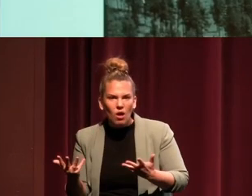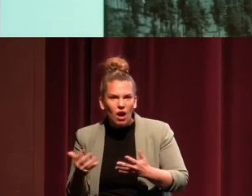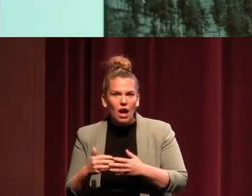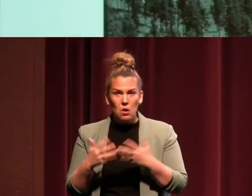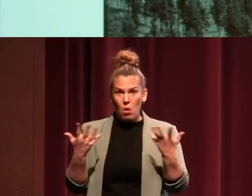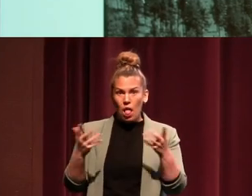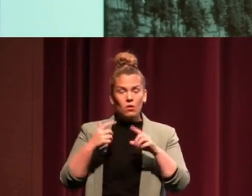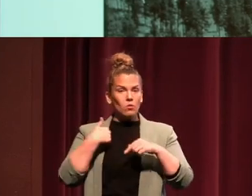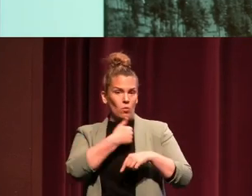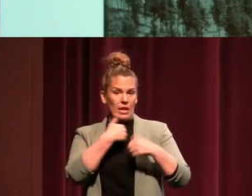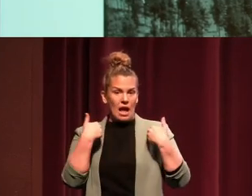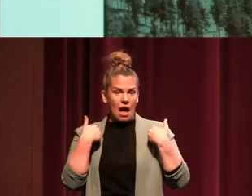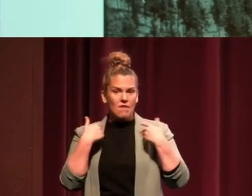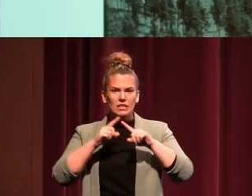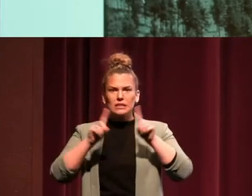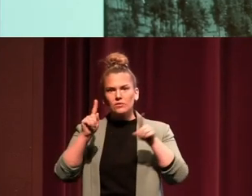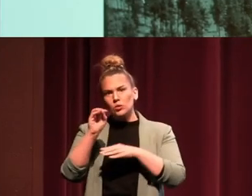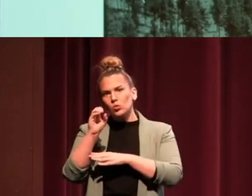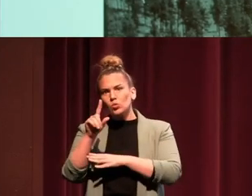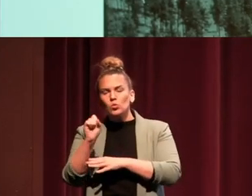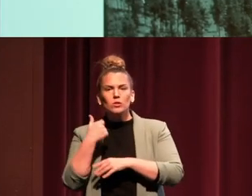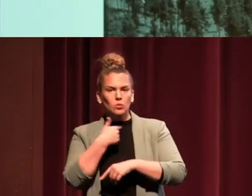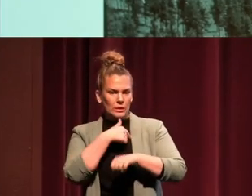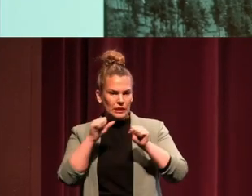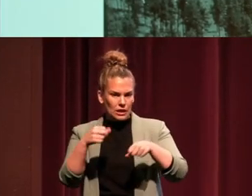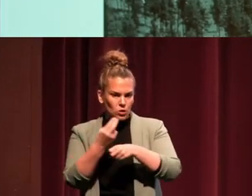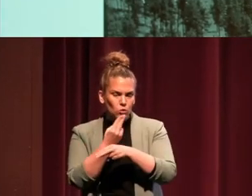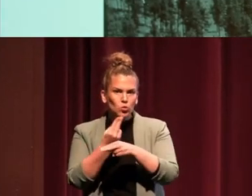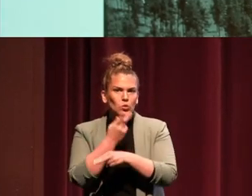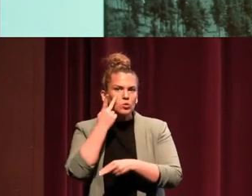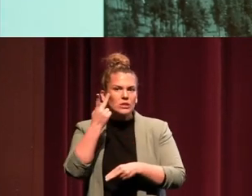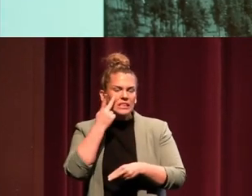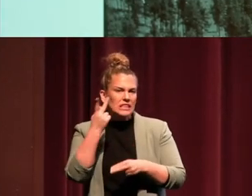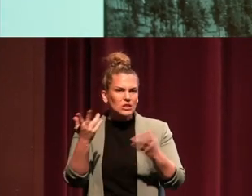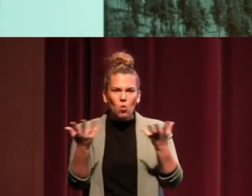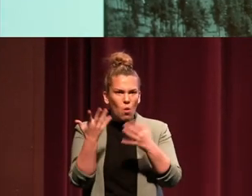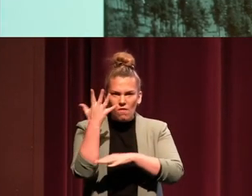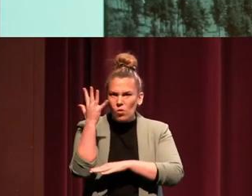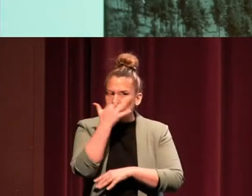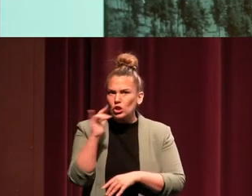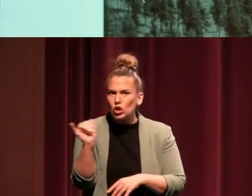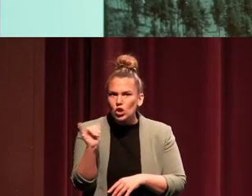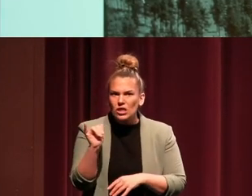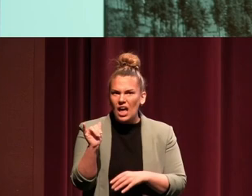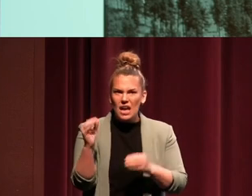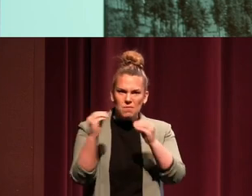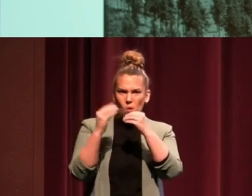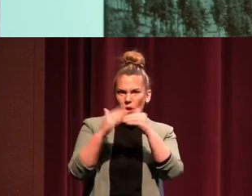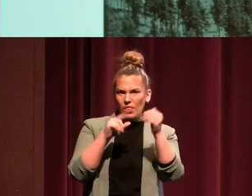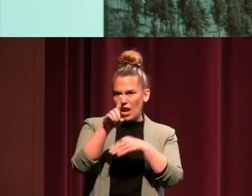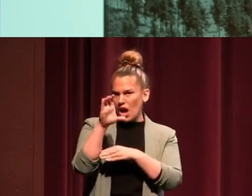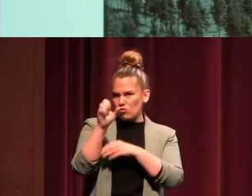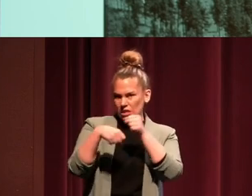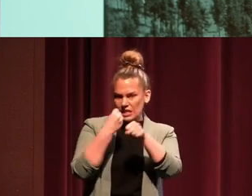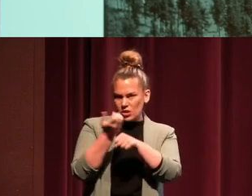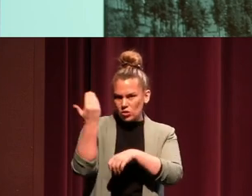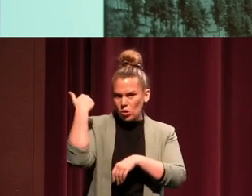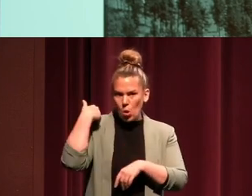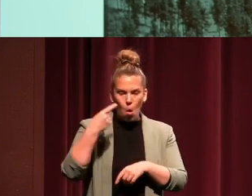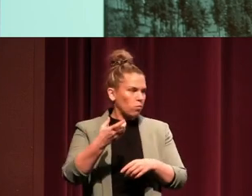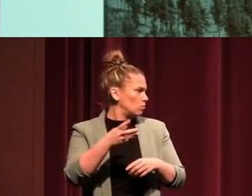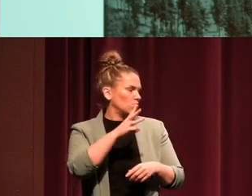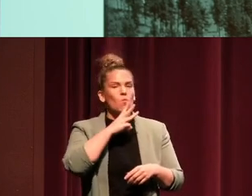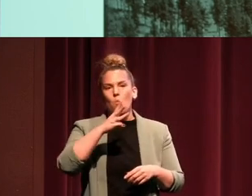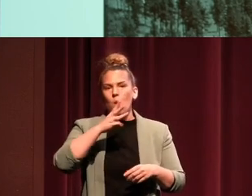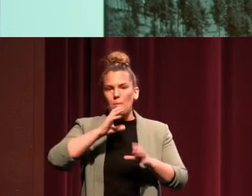can use to appreciate what forests looked like 100 and more years ago. Photographs that are 100 years old.